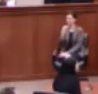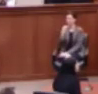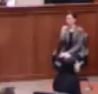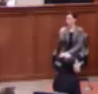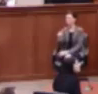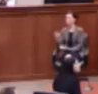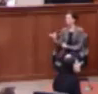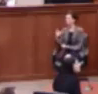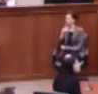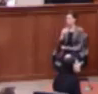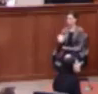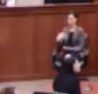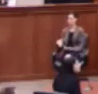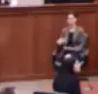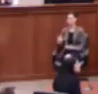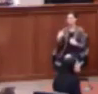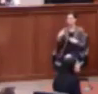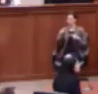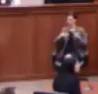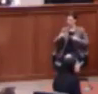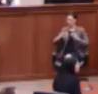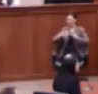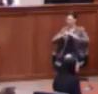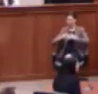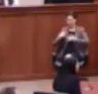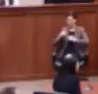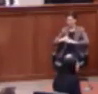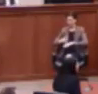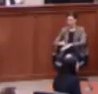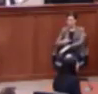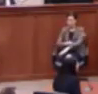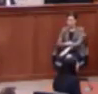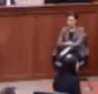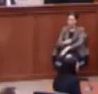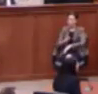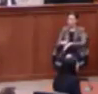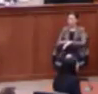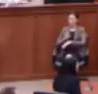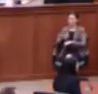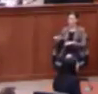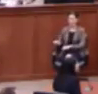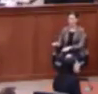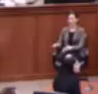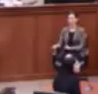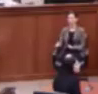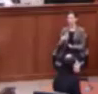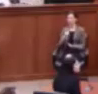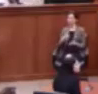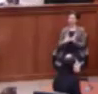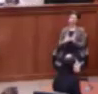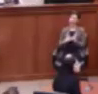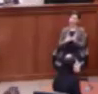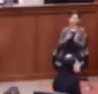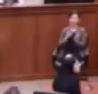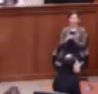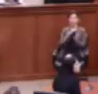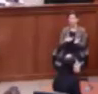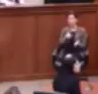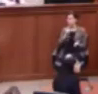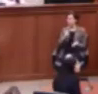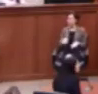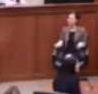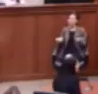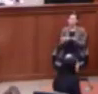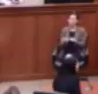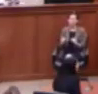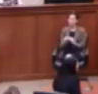so we have really been taking a look at how we can improve upon our practices because, to be frank, our students really do